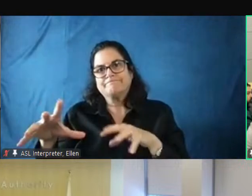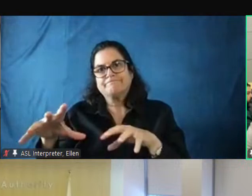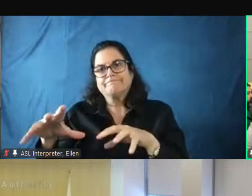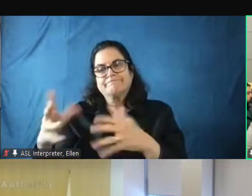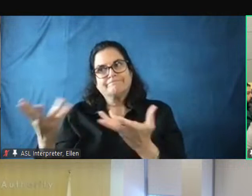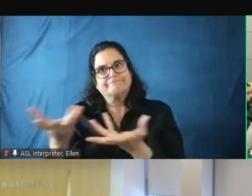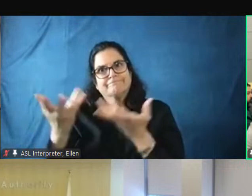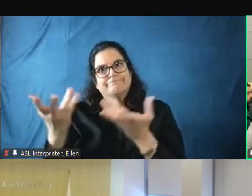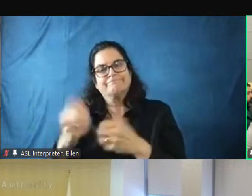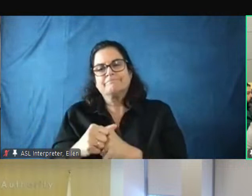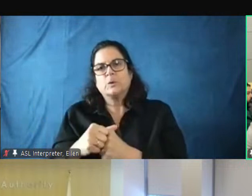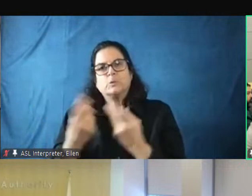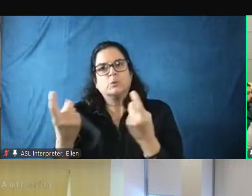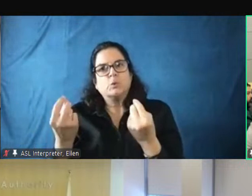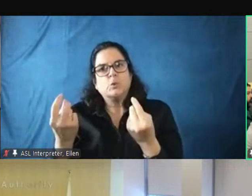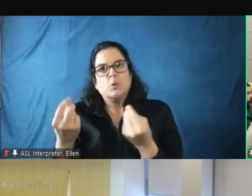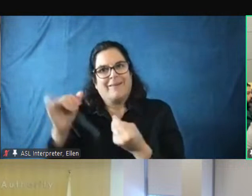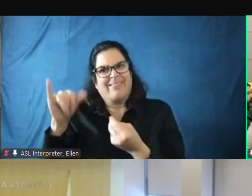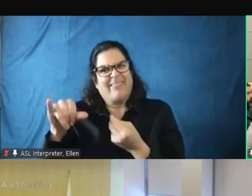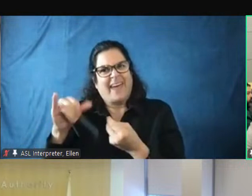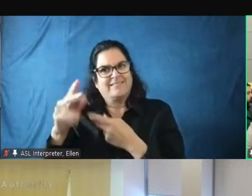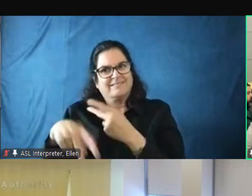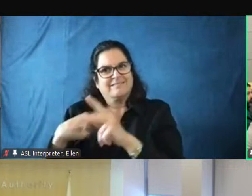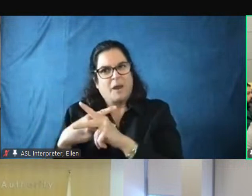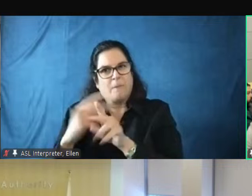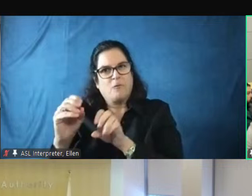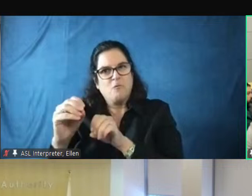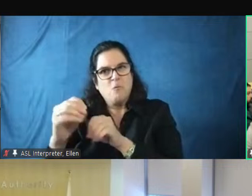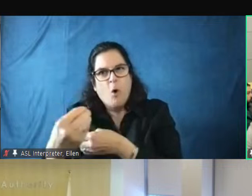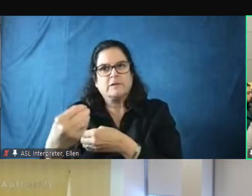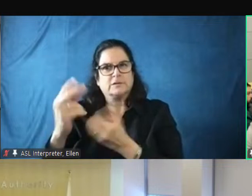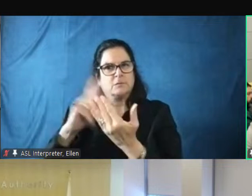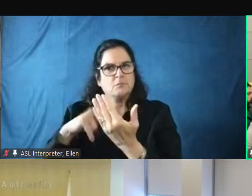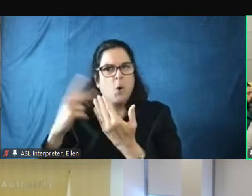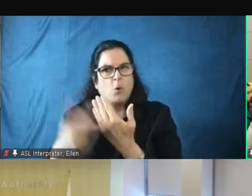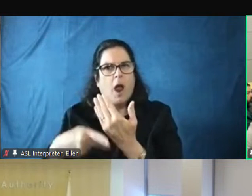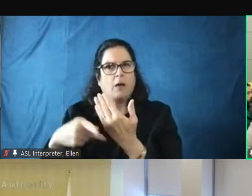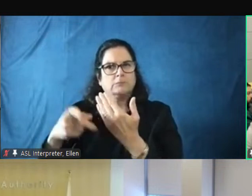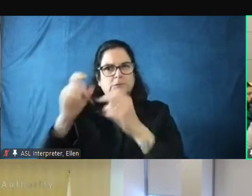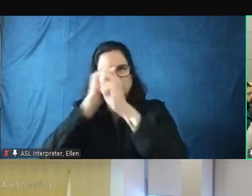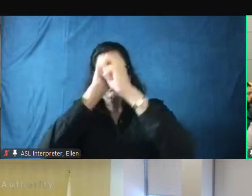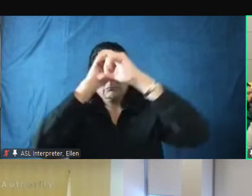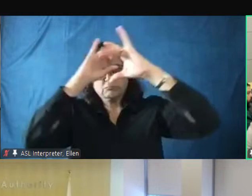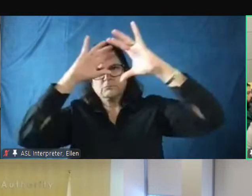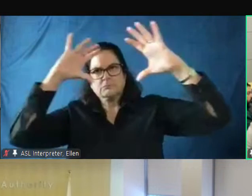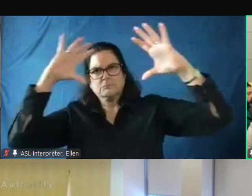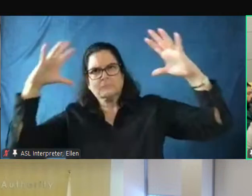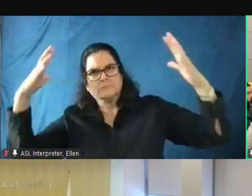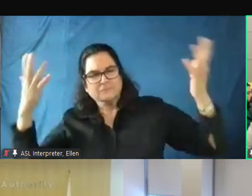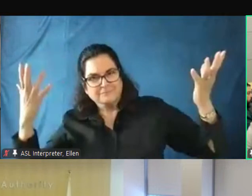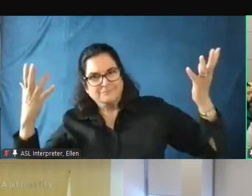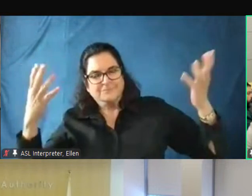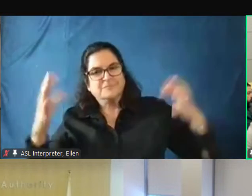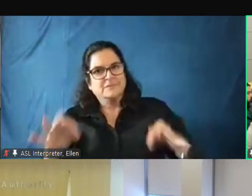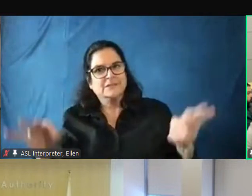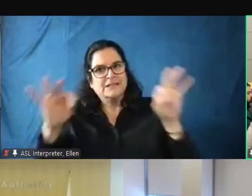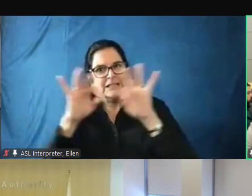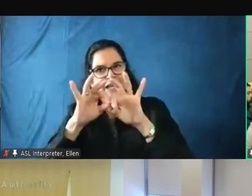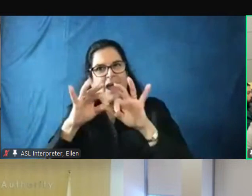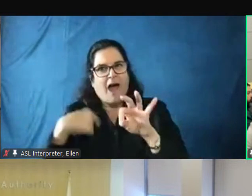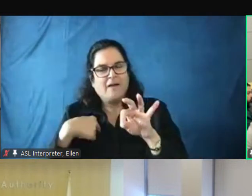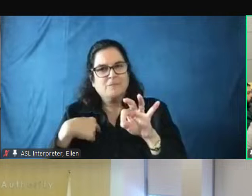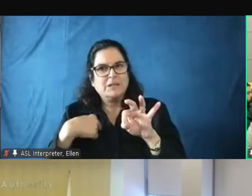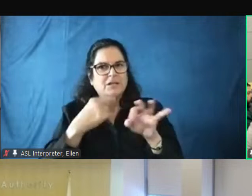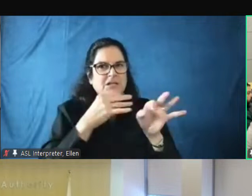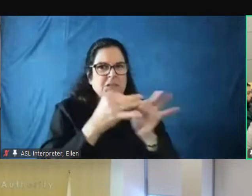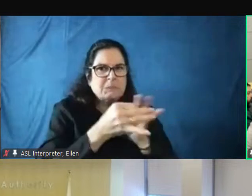those types of programs going forward, which I think has been a key component of what I've been discussing down in Springfield about the things that